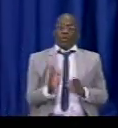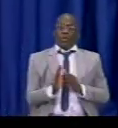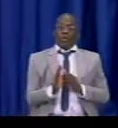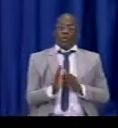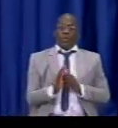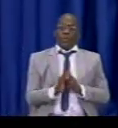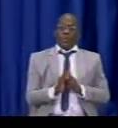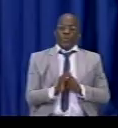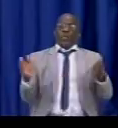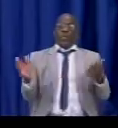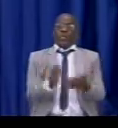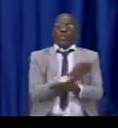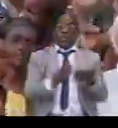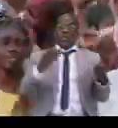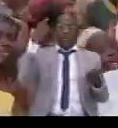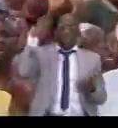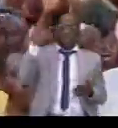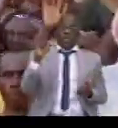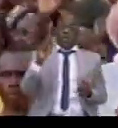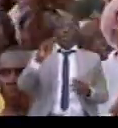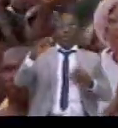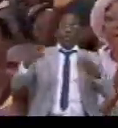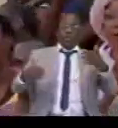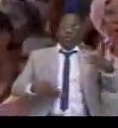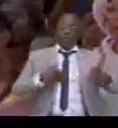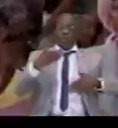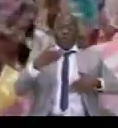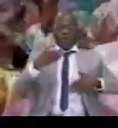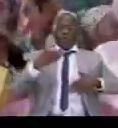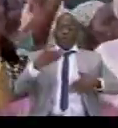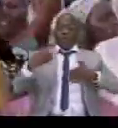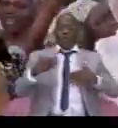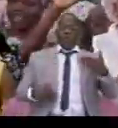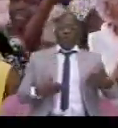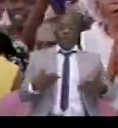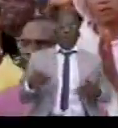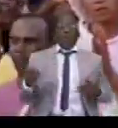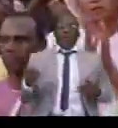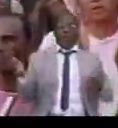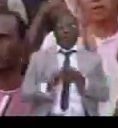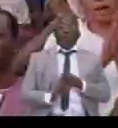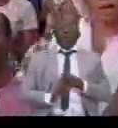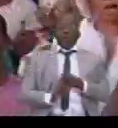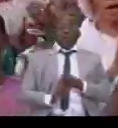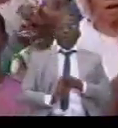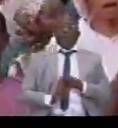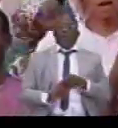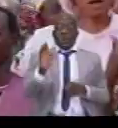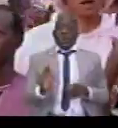God. Sing for joy, sing for joy to